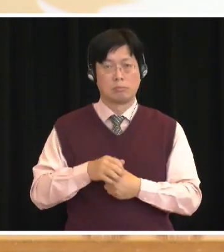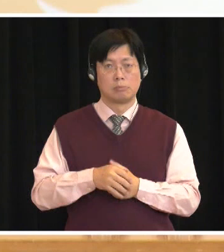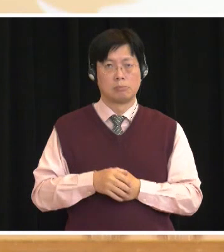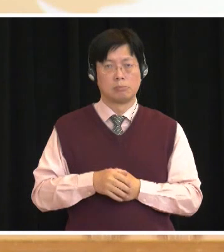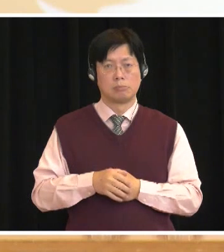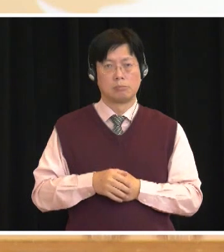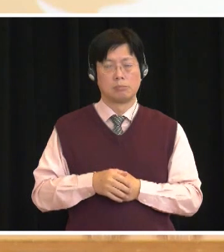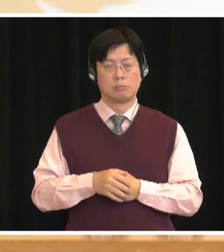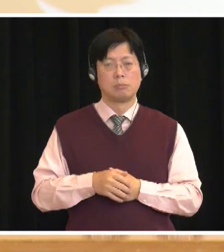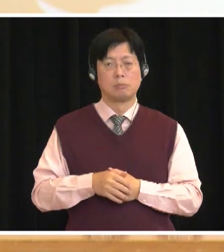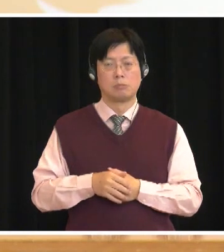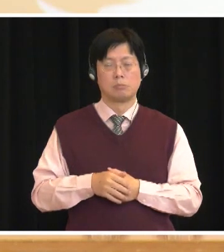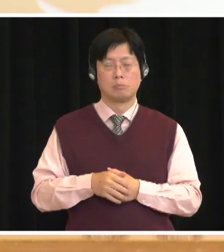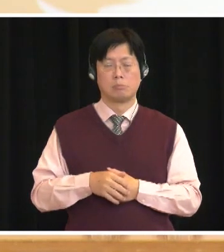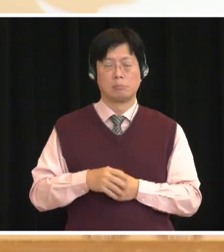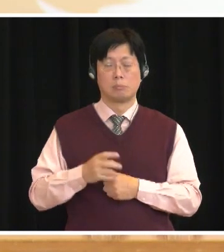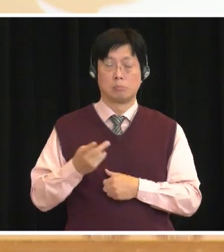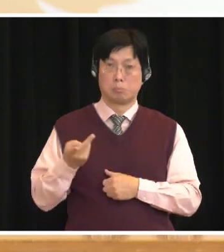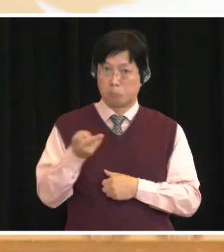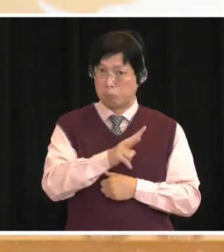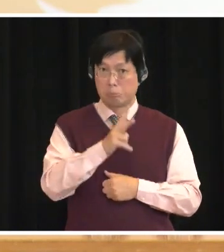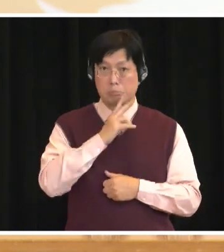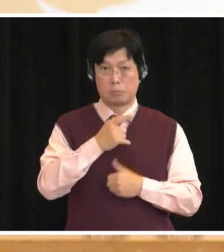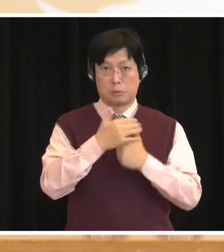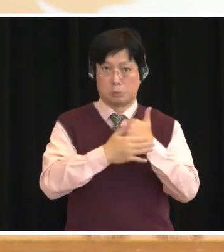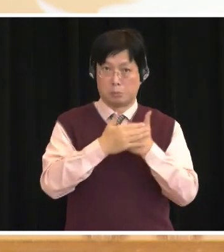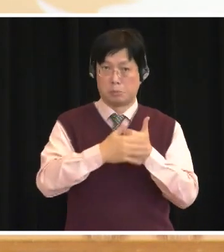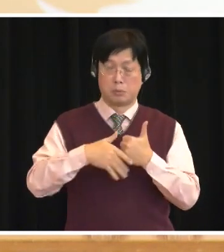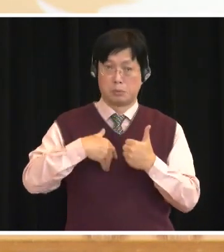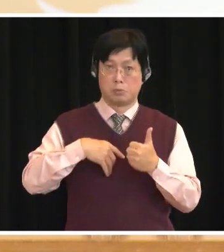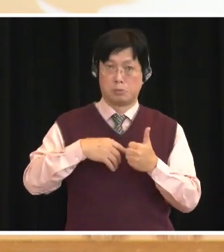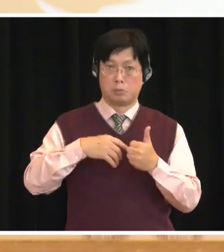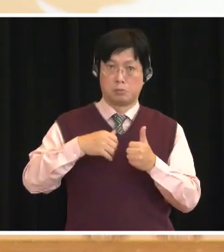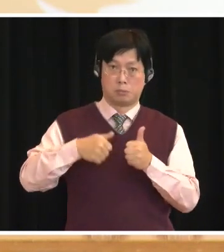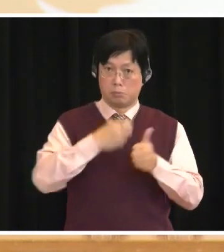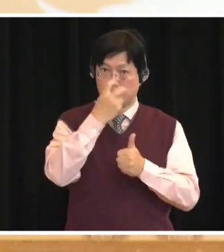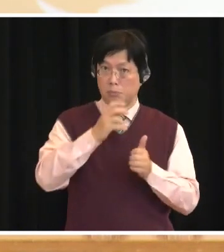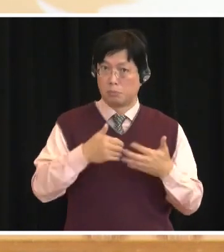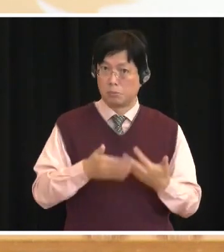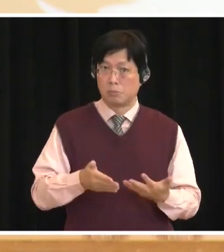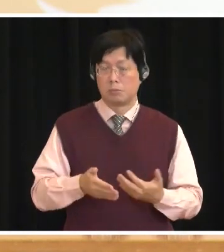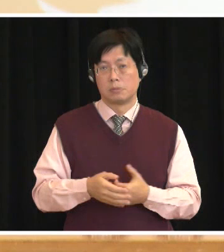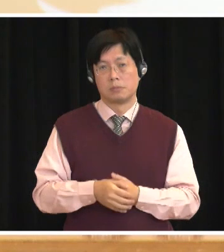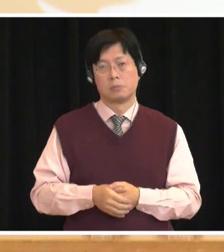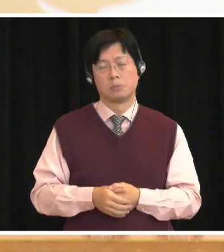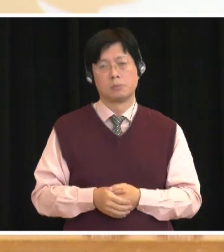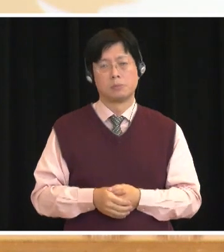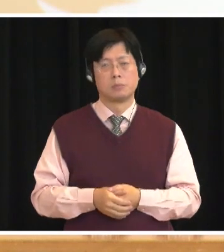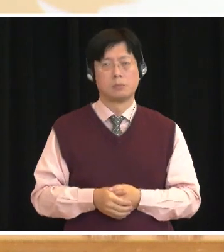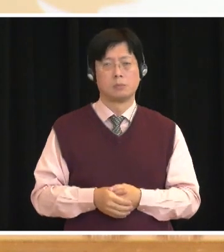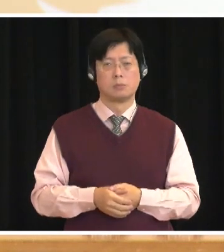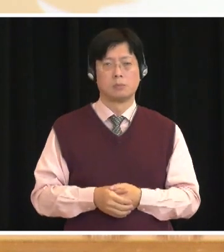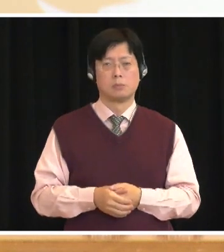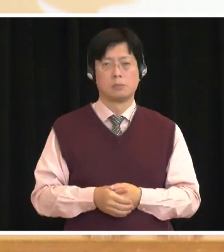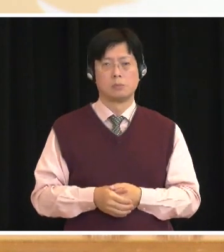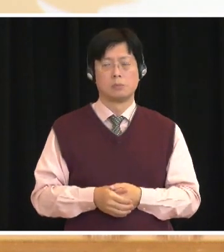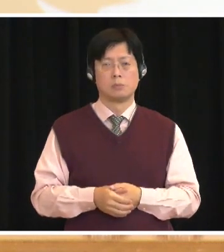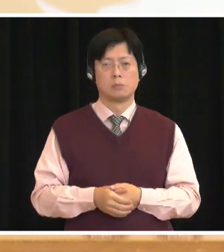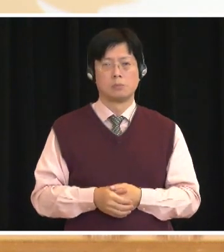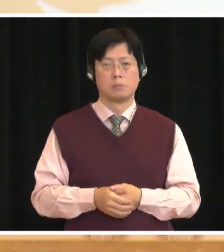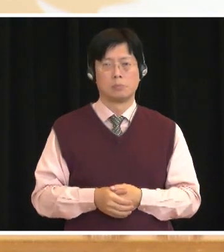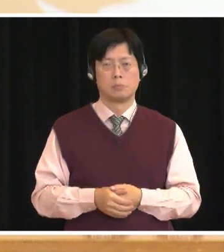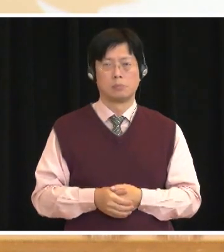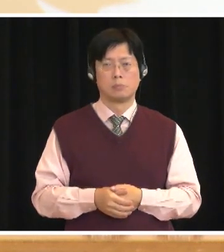of which the purpose is consultation and protection, that is sending them to proper institutions or